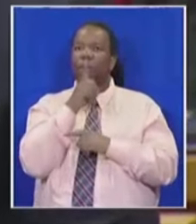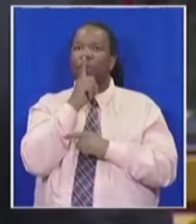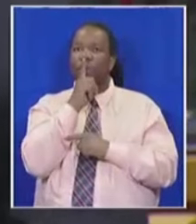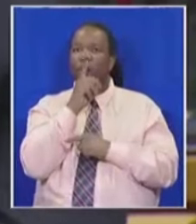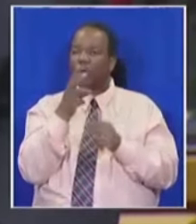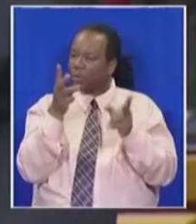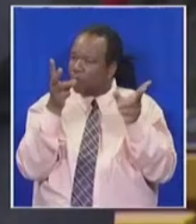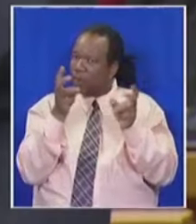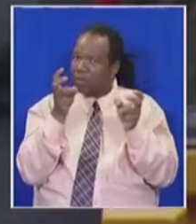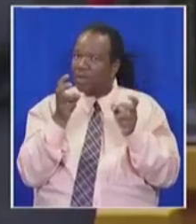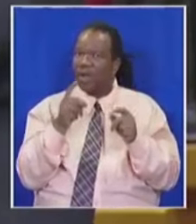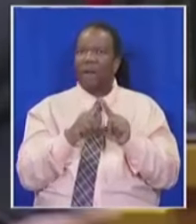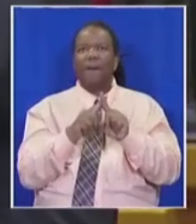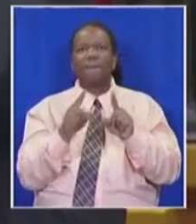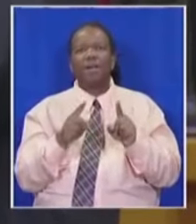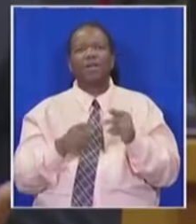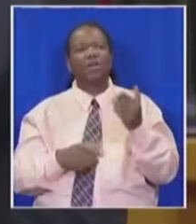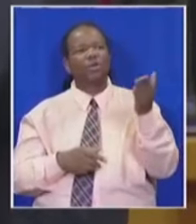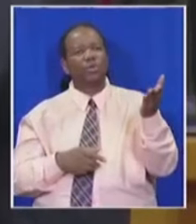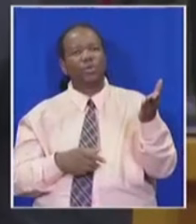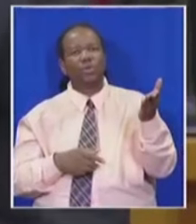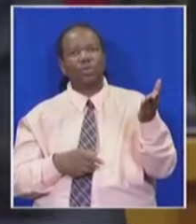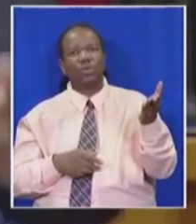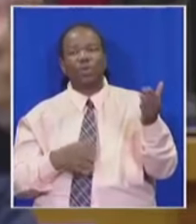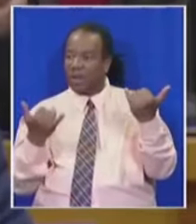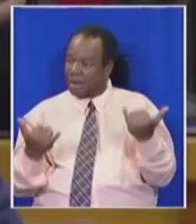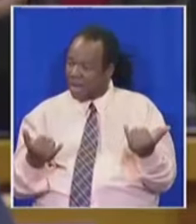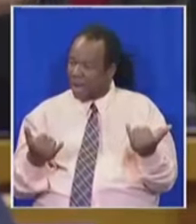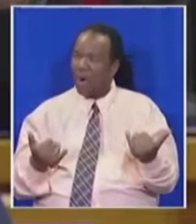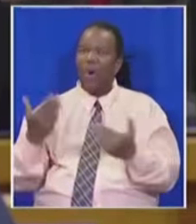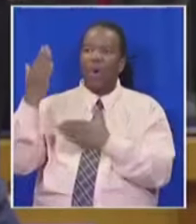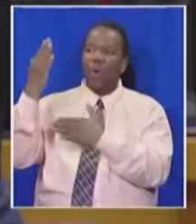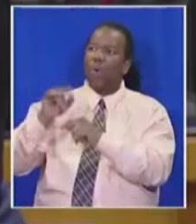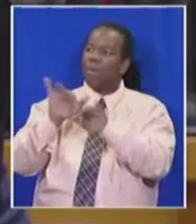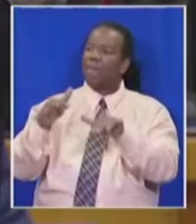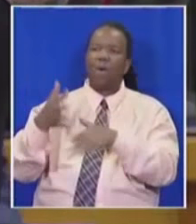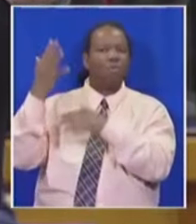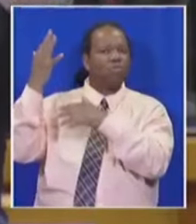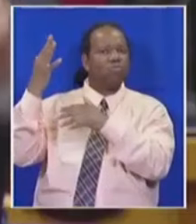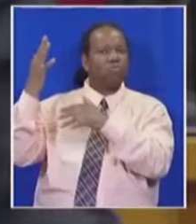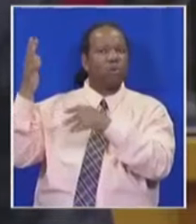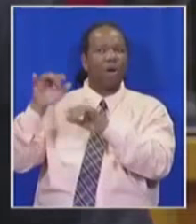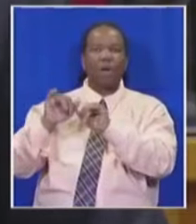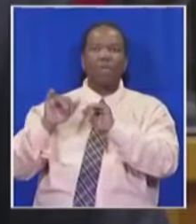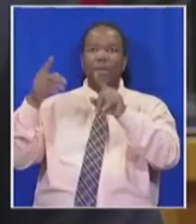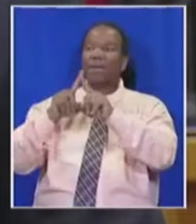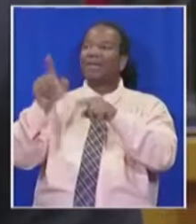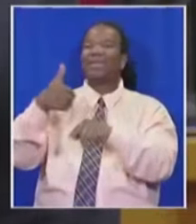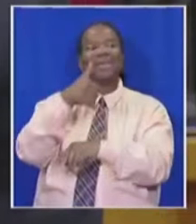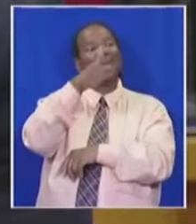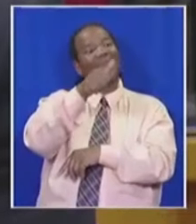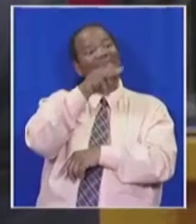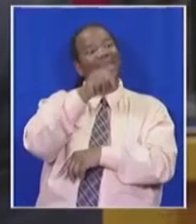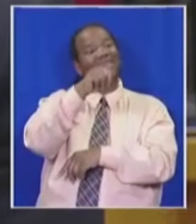him. You're allowing the House to make a lot of noise. In addition, the member behind the pillar there from the ANC